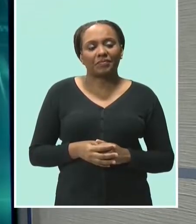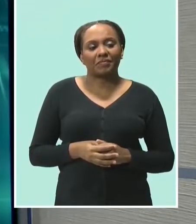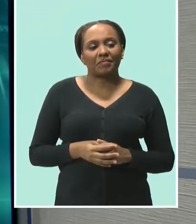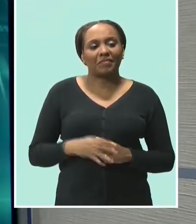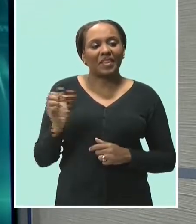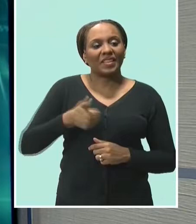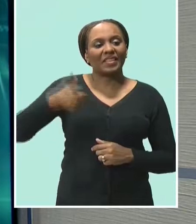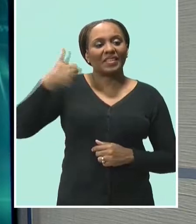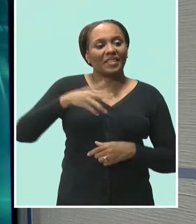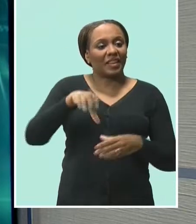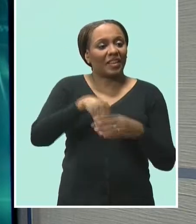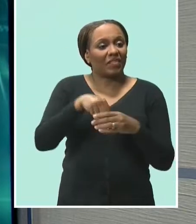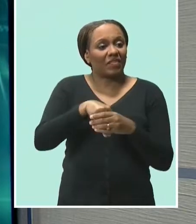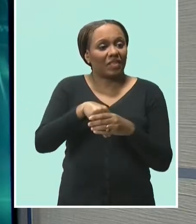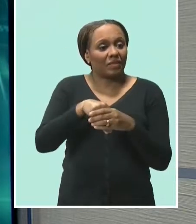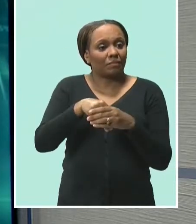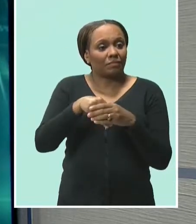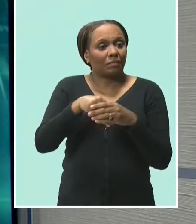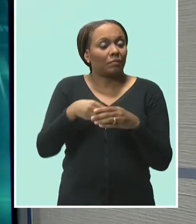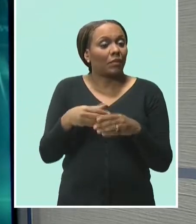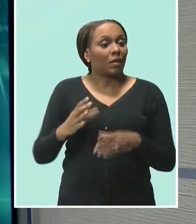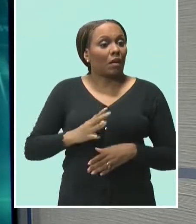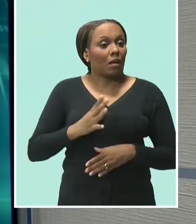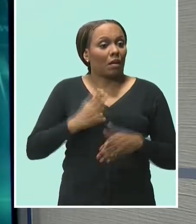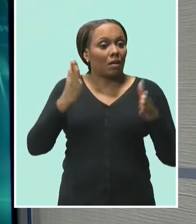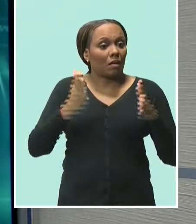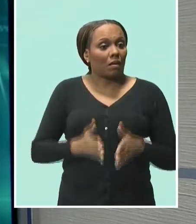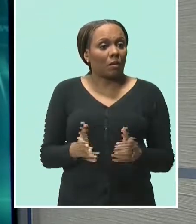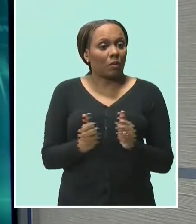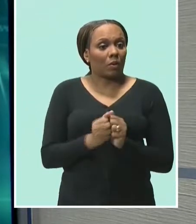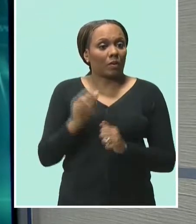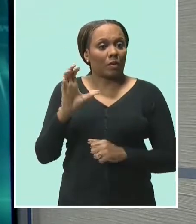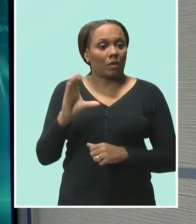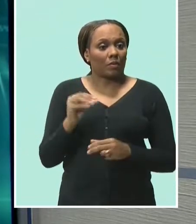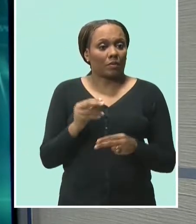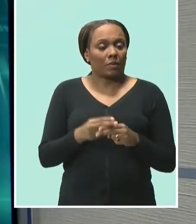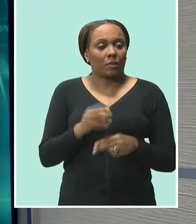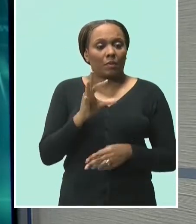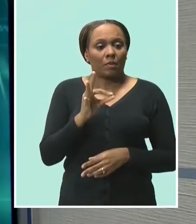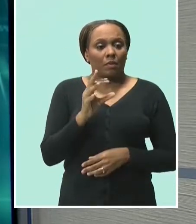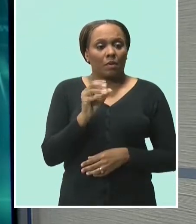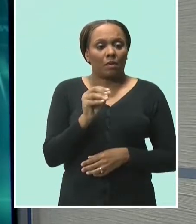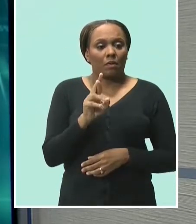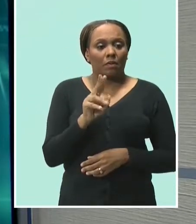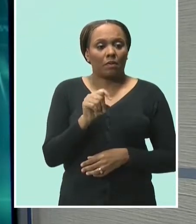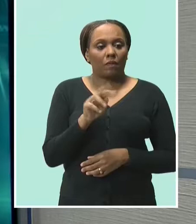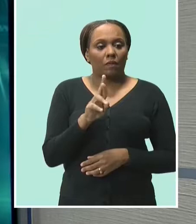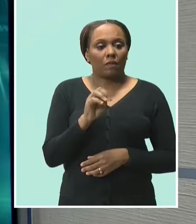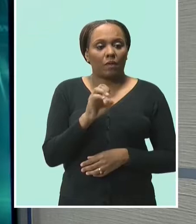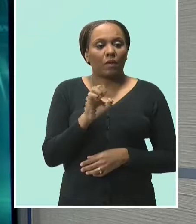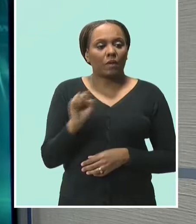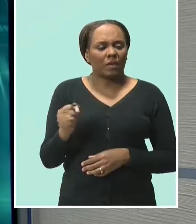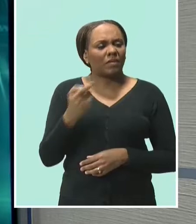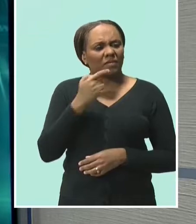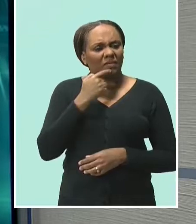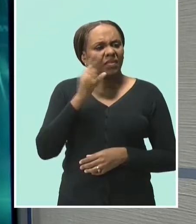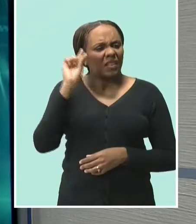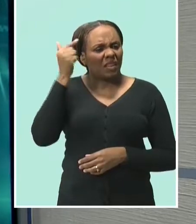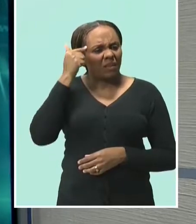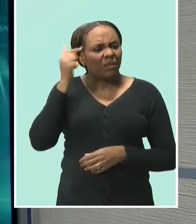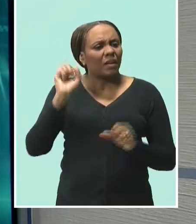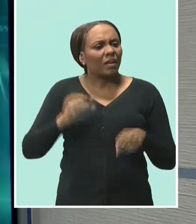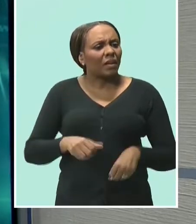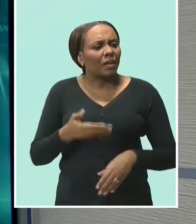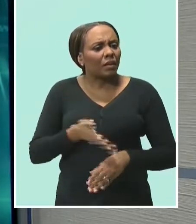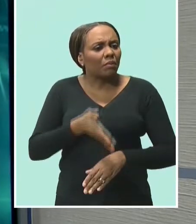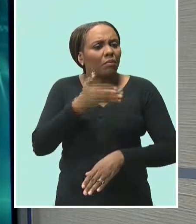A senior investment official with Fortress Fund Managers believes one of the things government can consider to improve the current investor environment